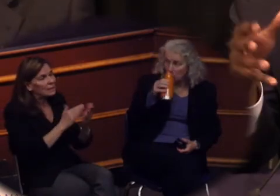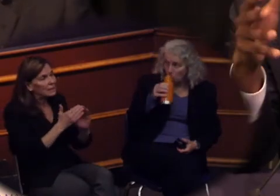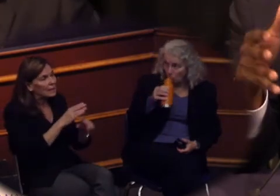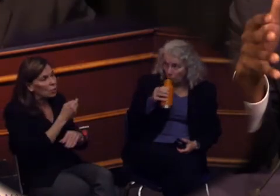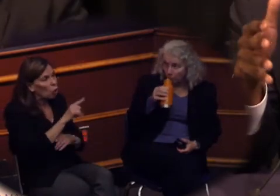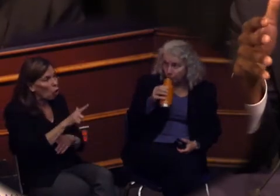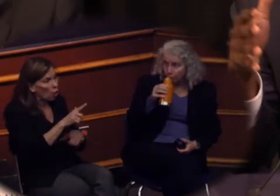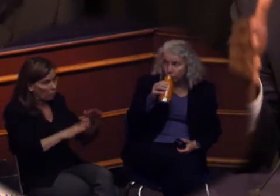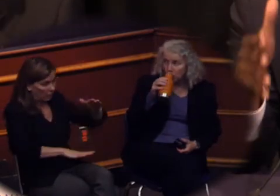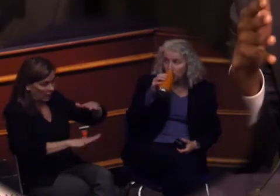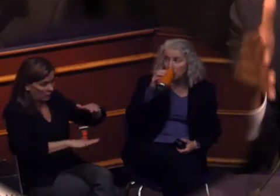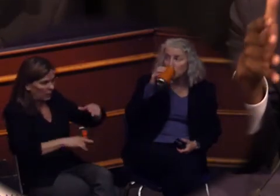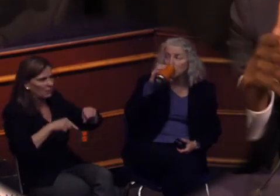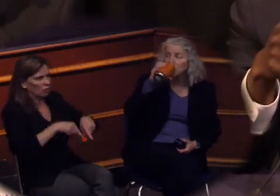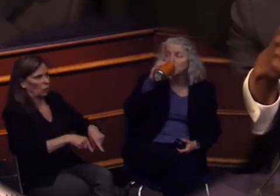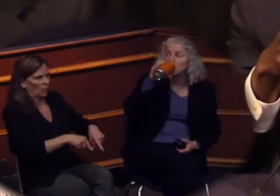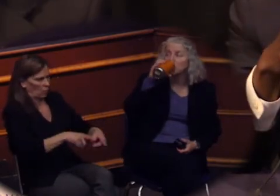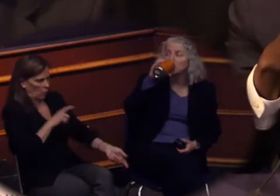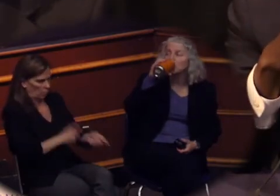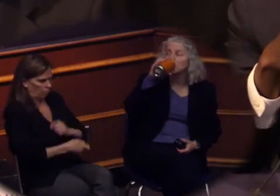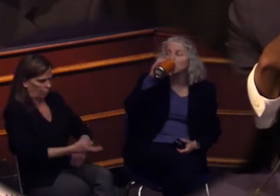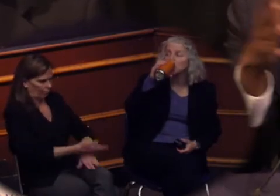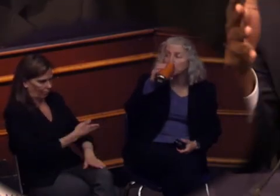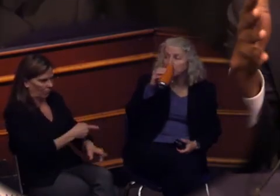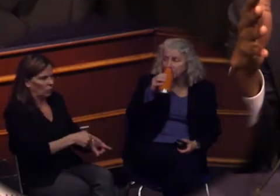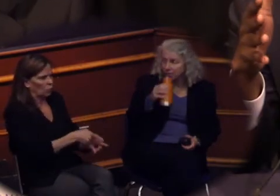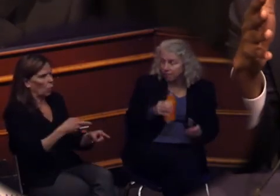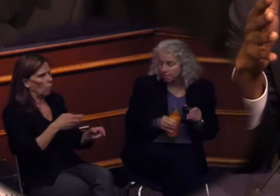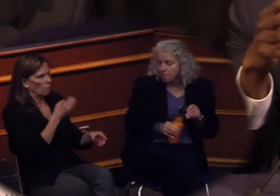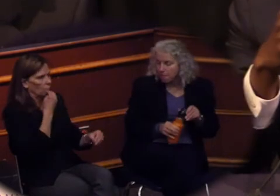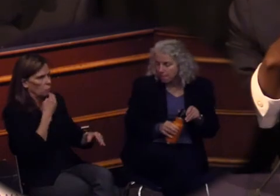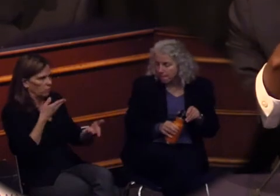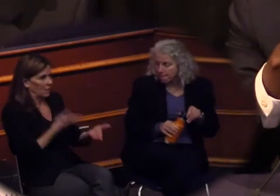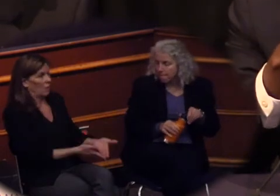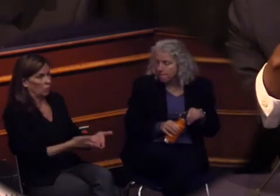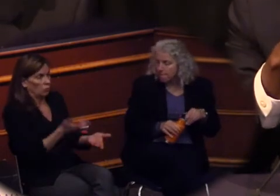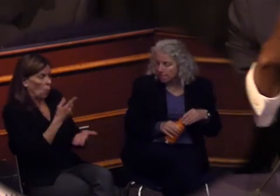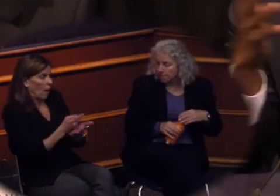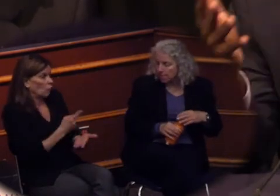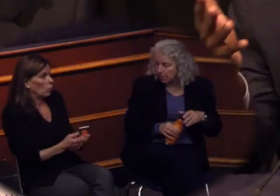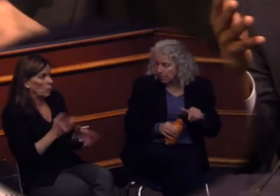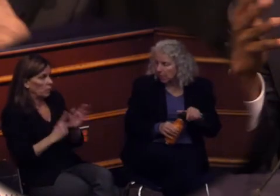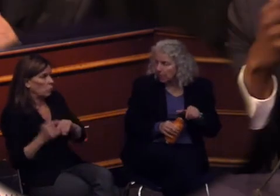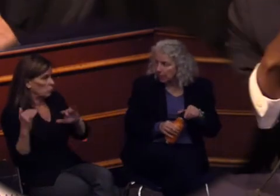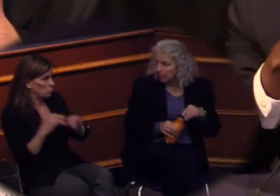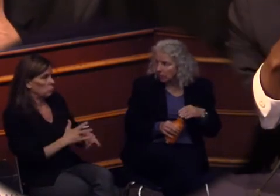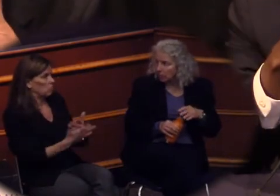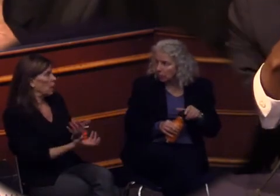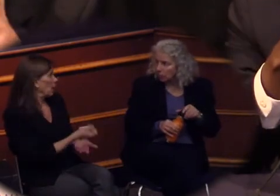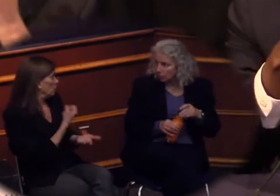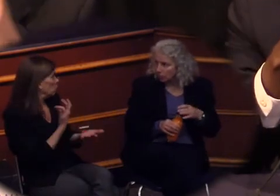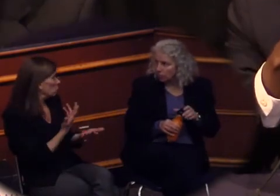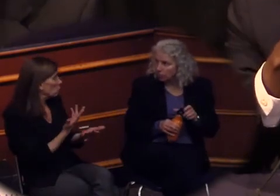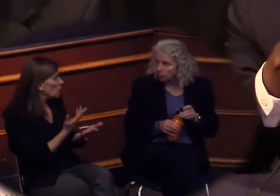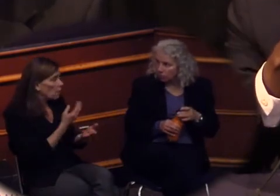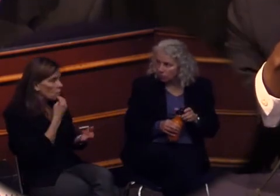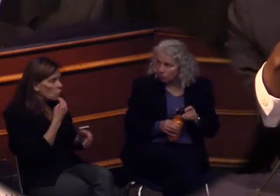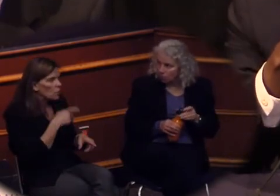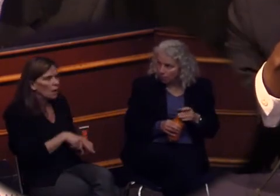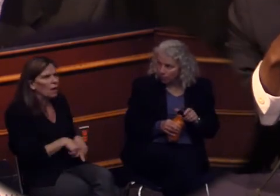that that is where people could avail themselves food weekly. And we increased the amount of people that